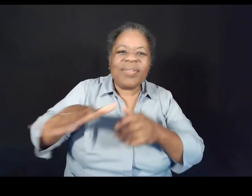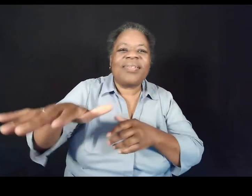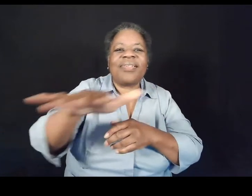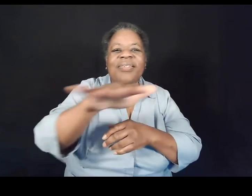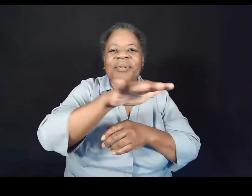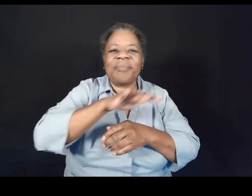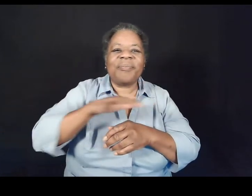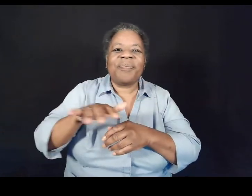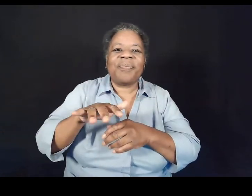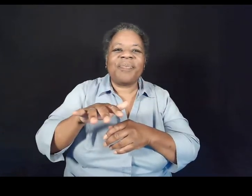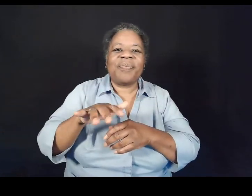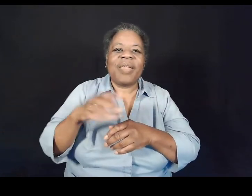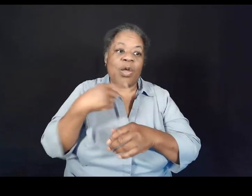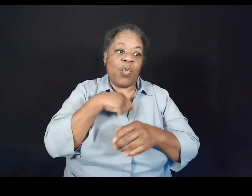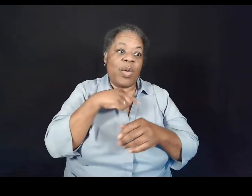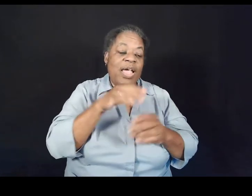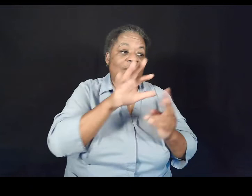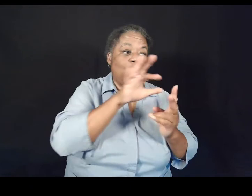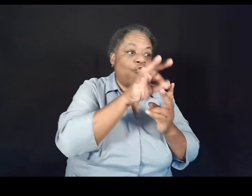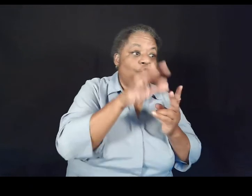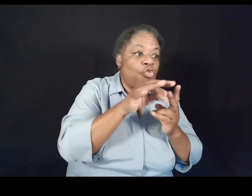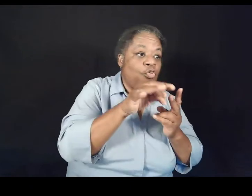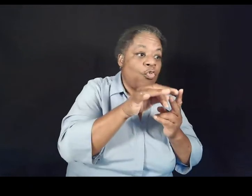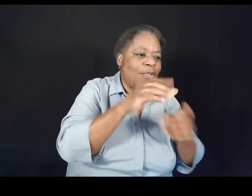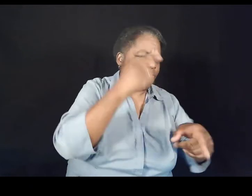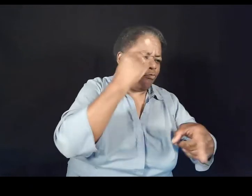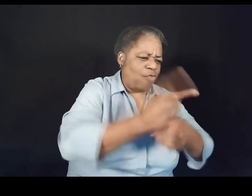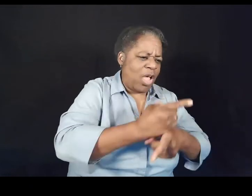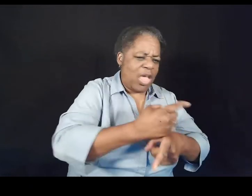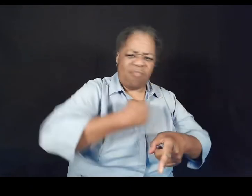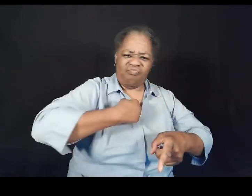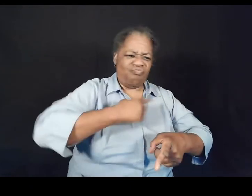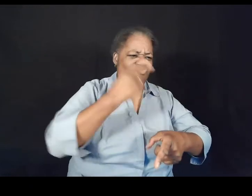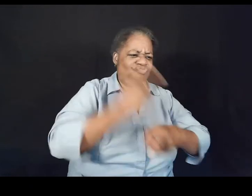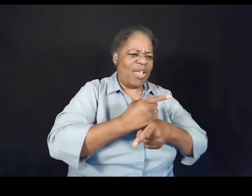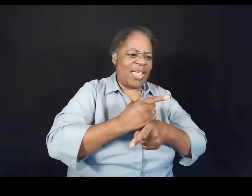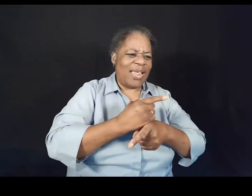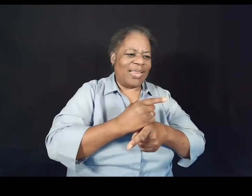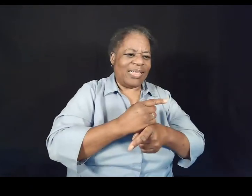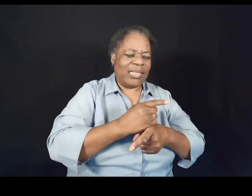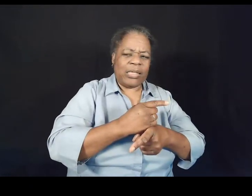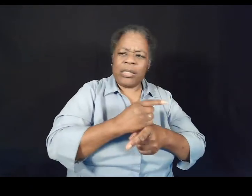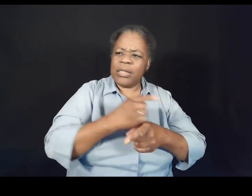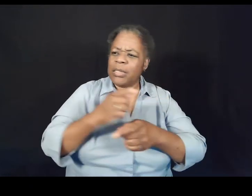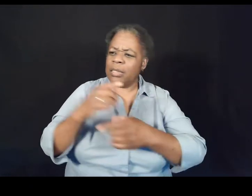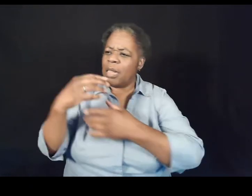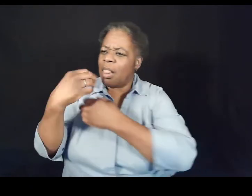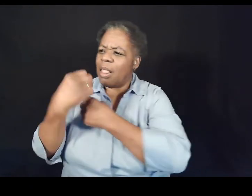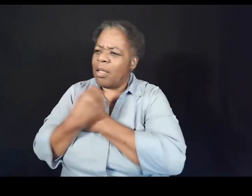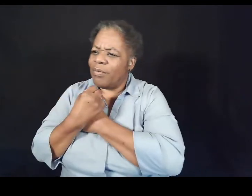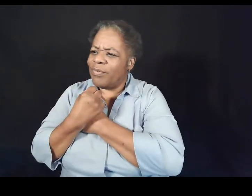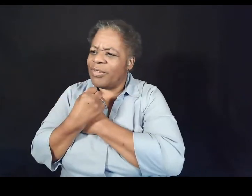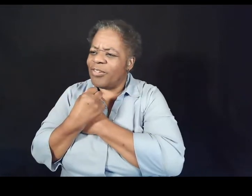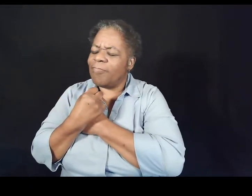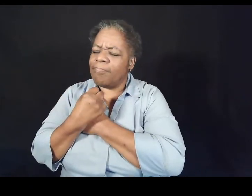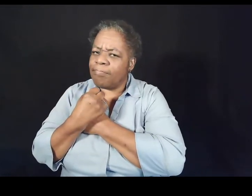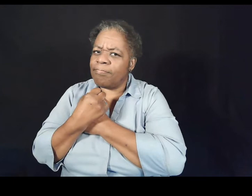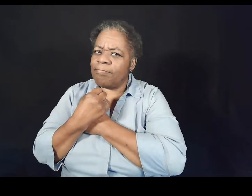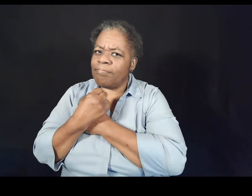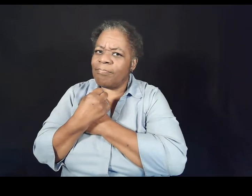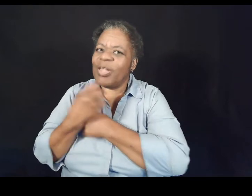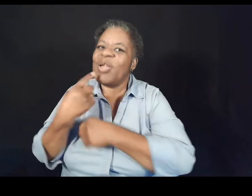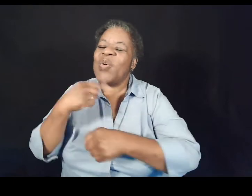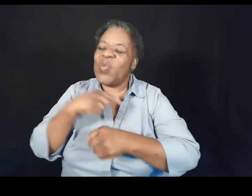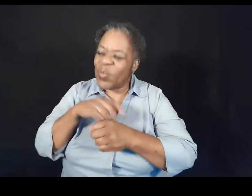When we have to choose between being right and being love, as Pastor John put it last week, we will